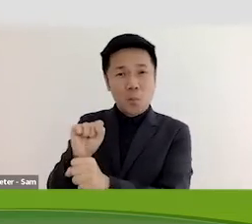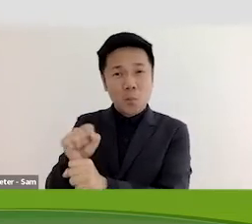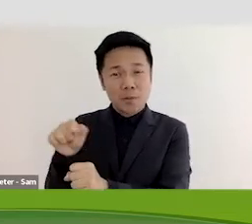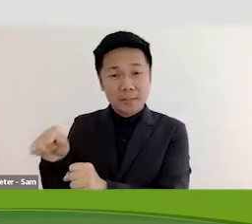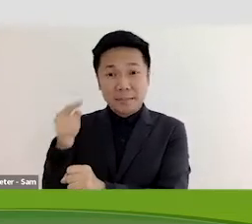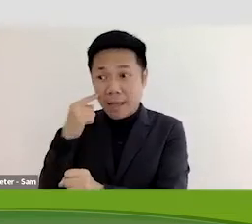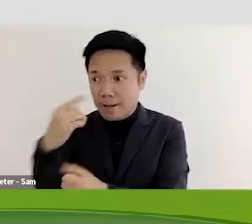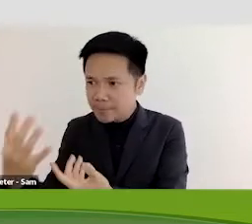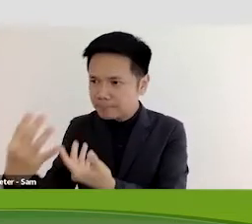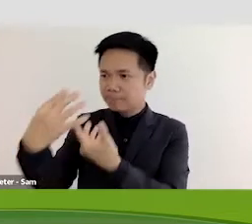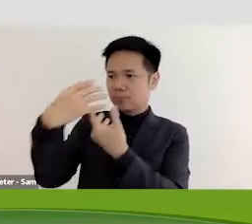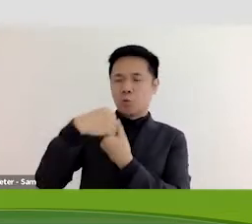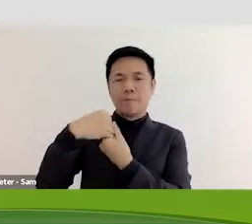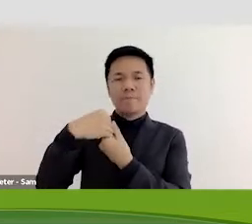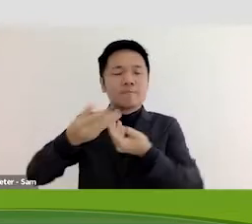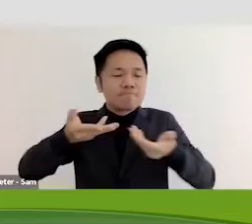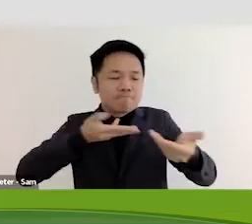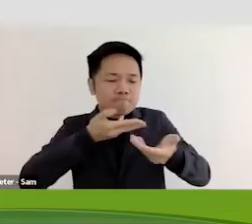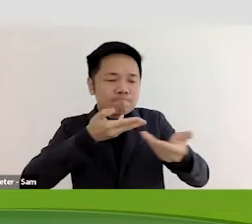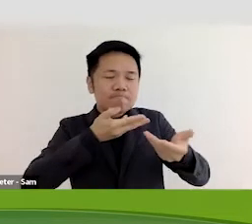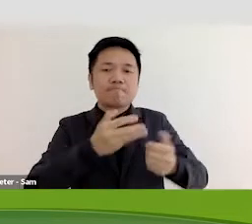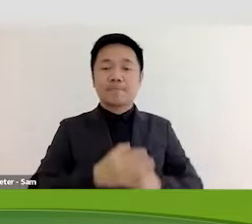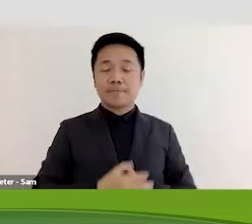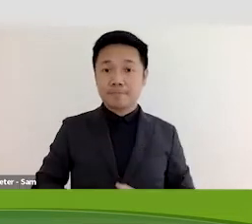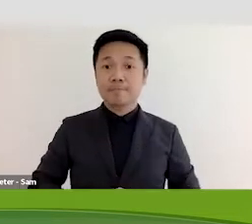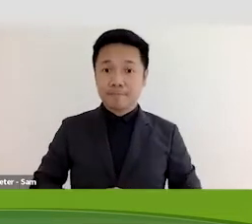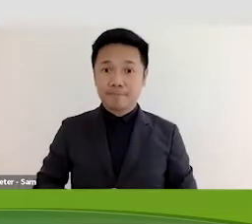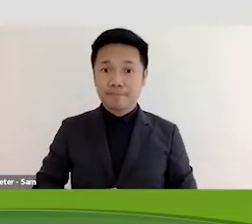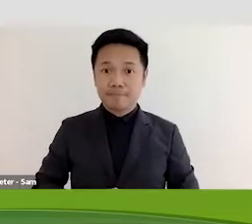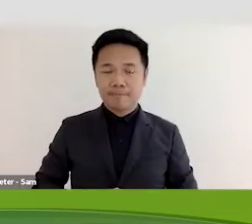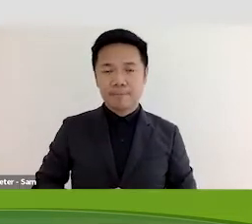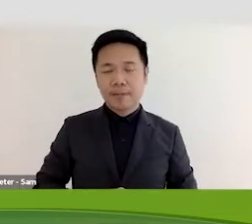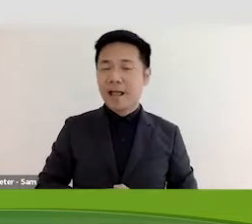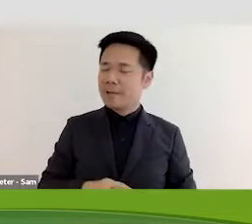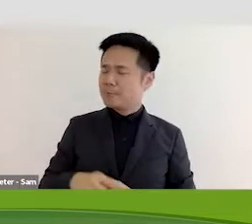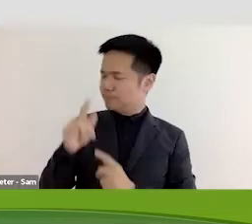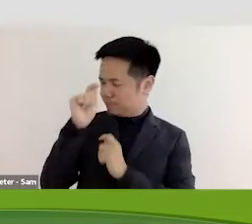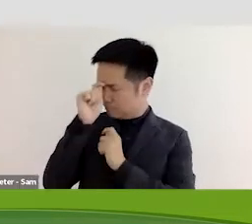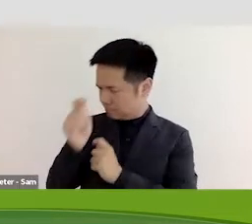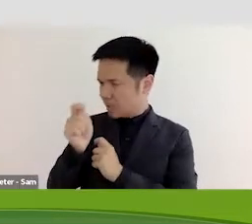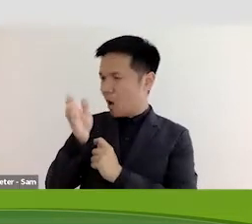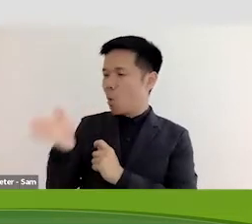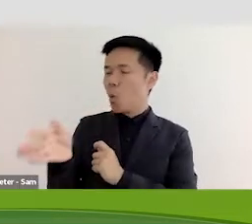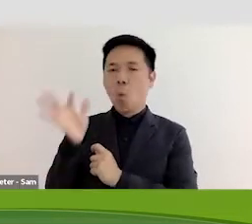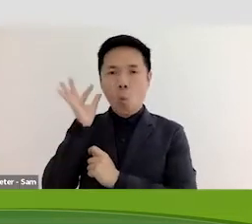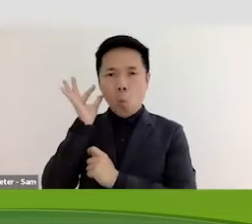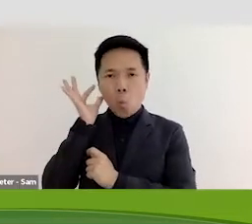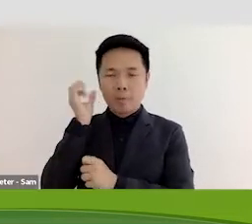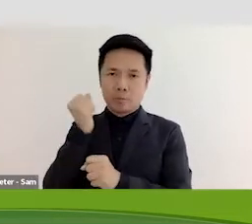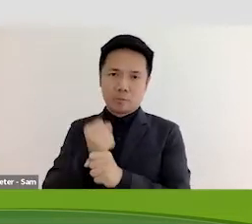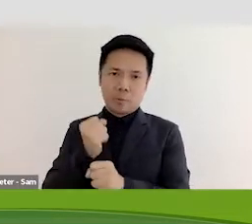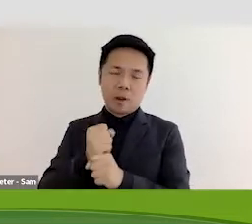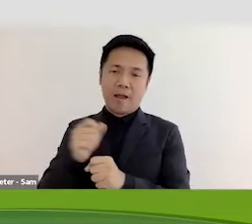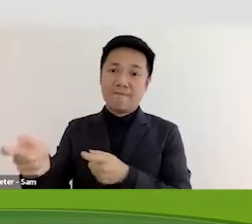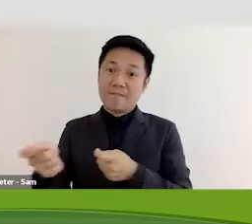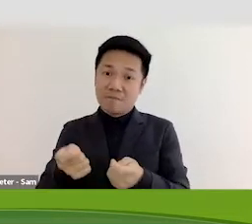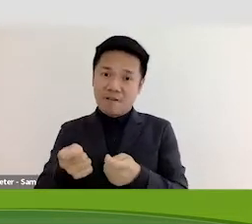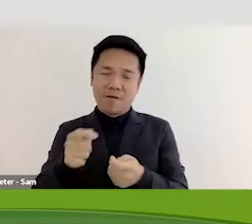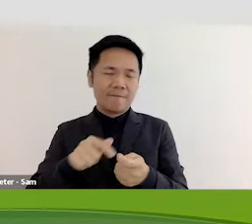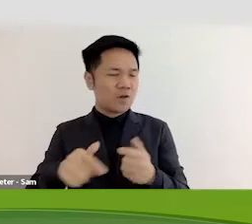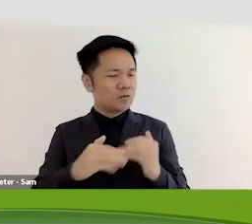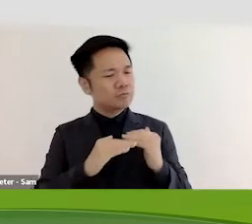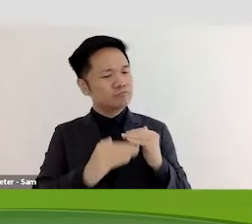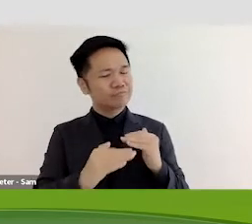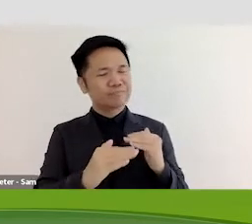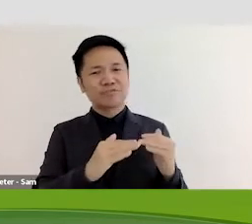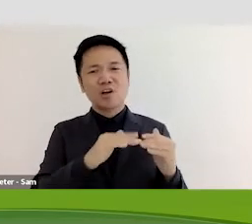policy dialogues. To recognize the role of women in sustainable resource governance and biodiversity